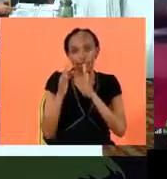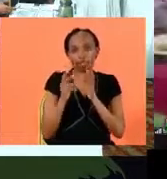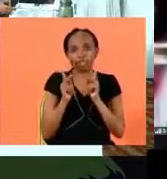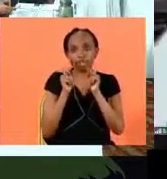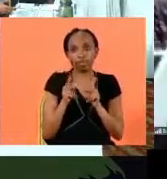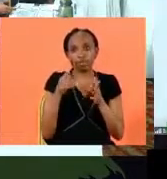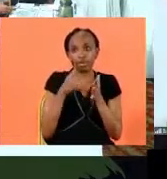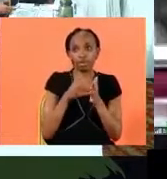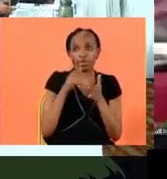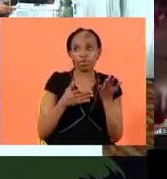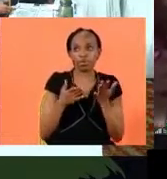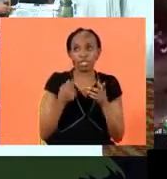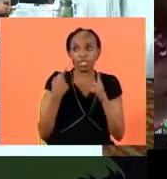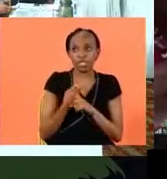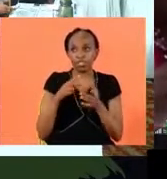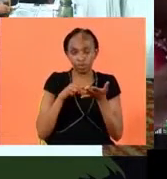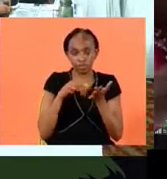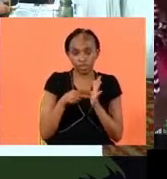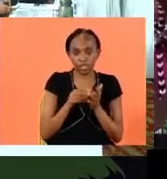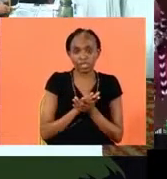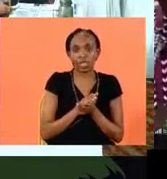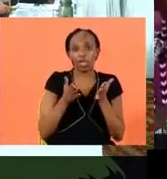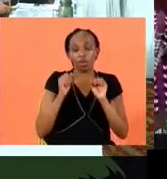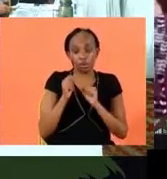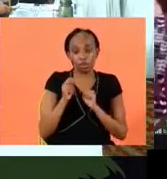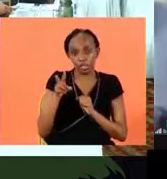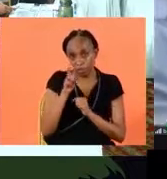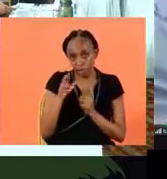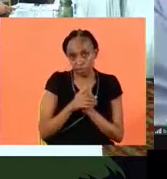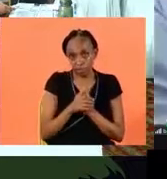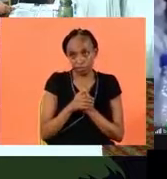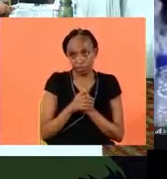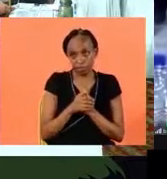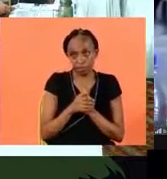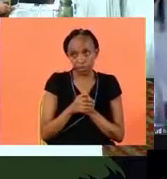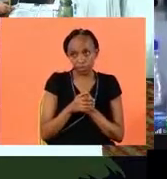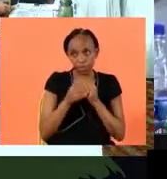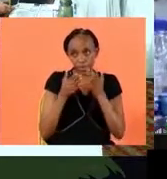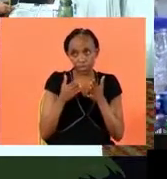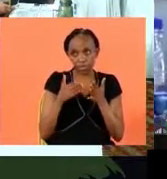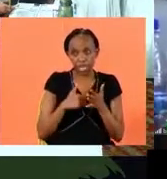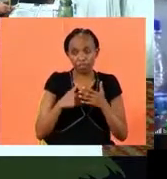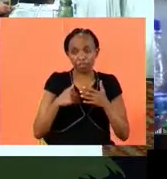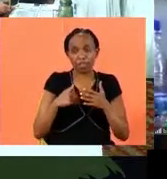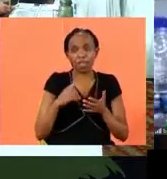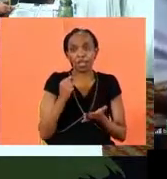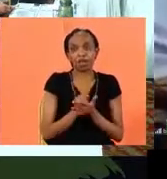population, including in different projects. So we can see this does not really